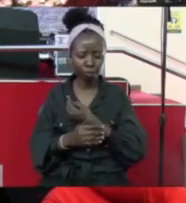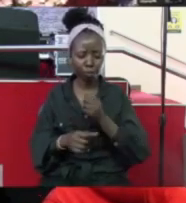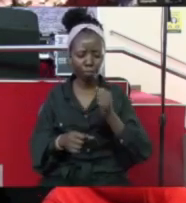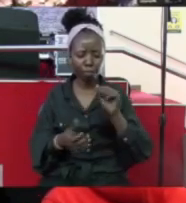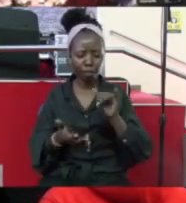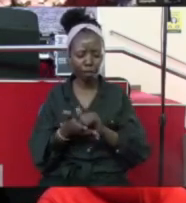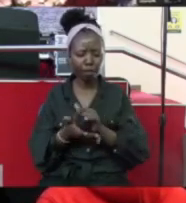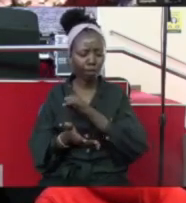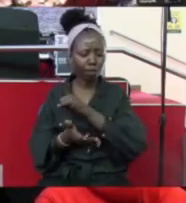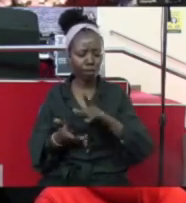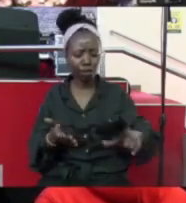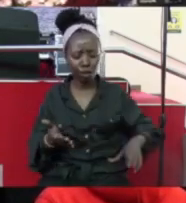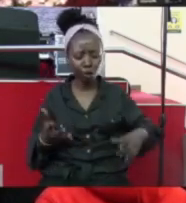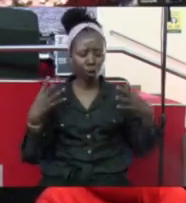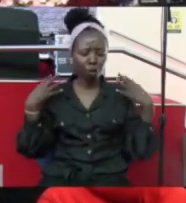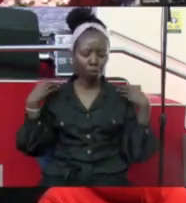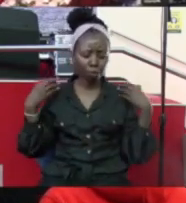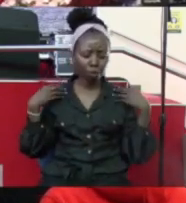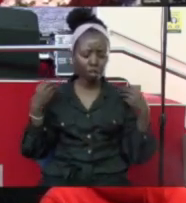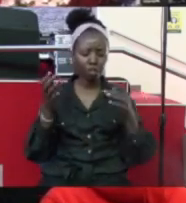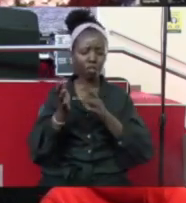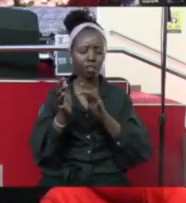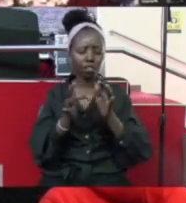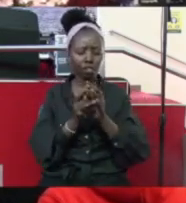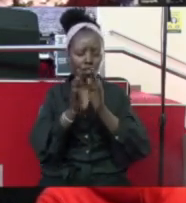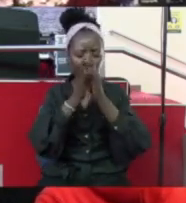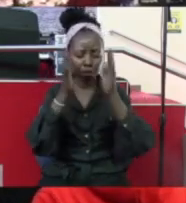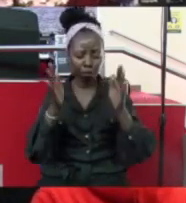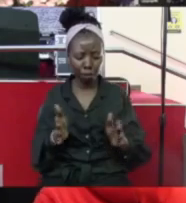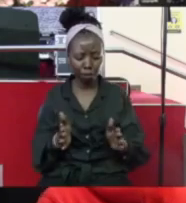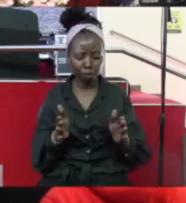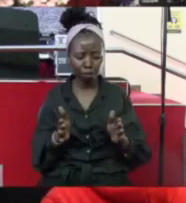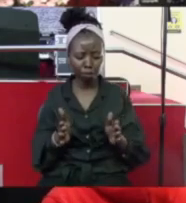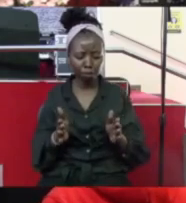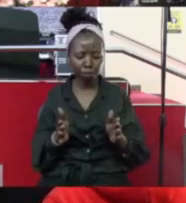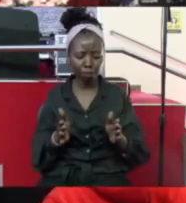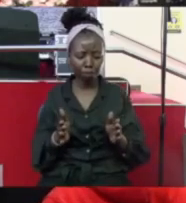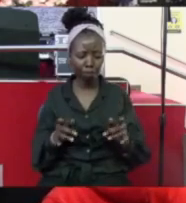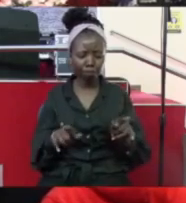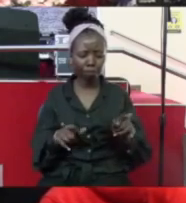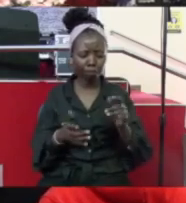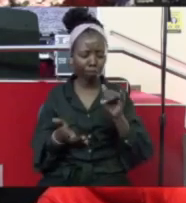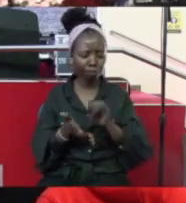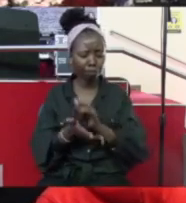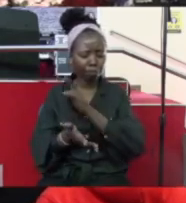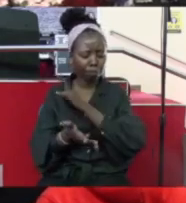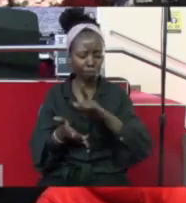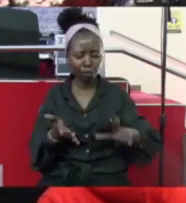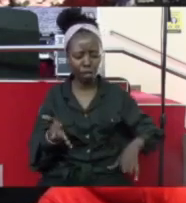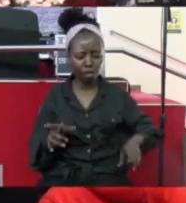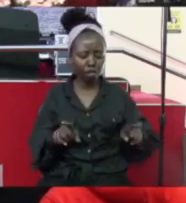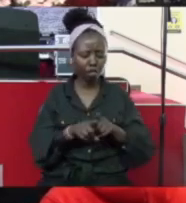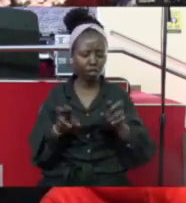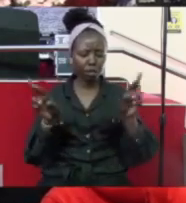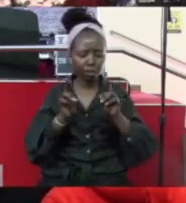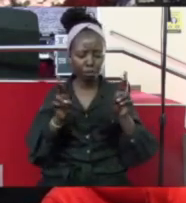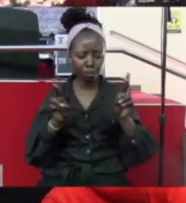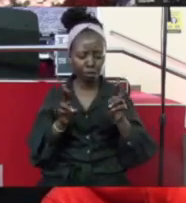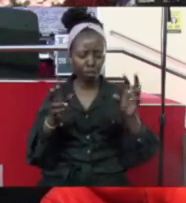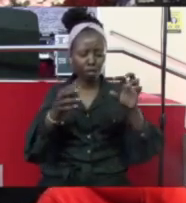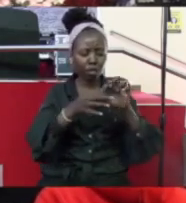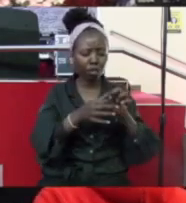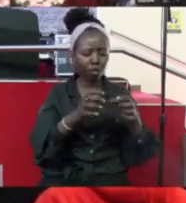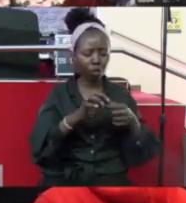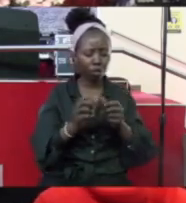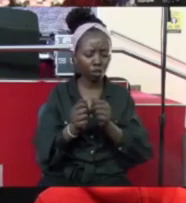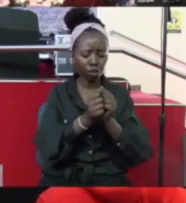you will be practicing Christians. Kwamba tutakuwa ni Wakristo wa matendo. And that, Lord, we also be ready also to connect with others because we are